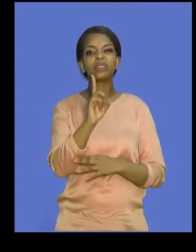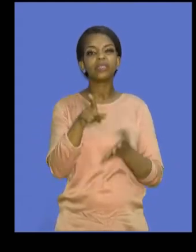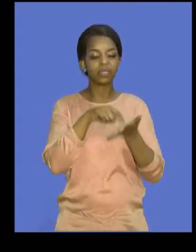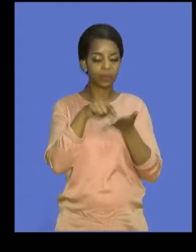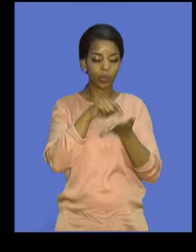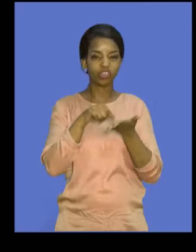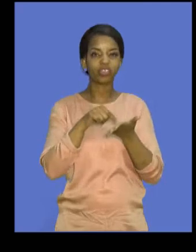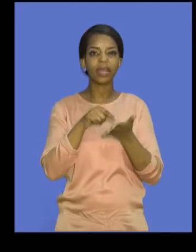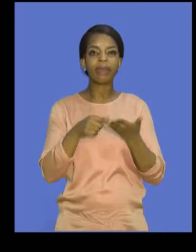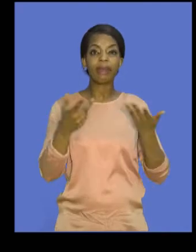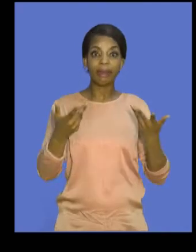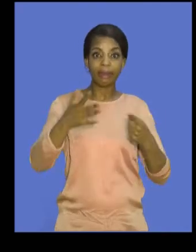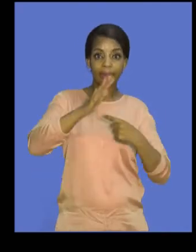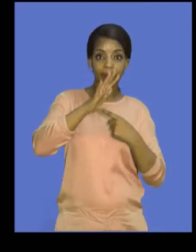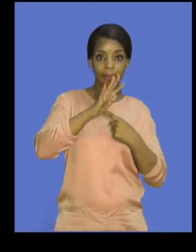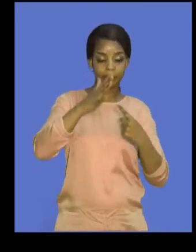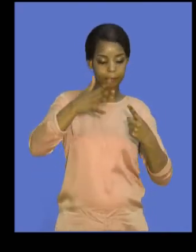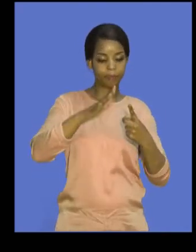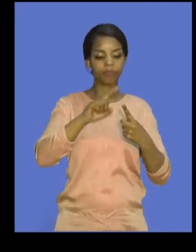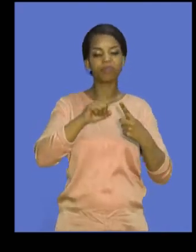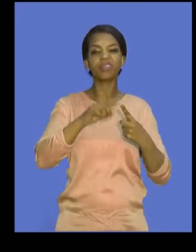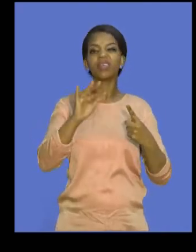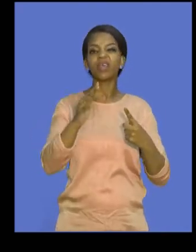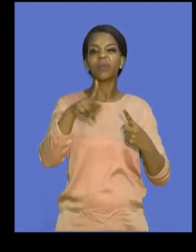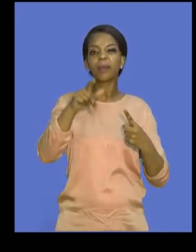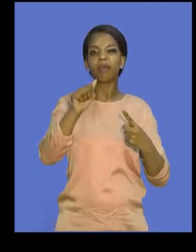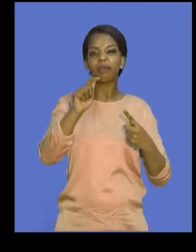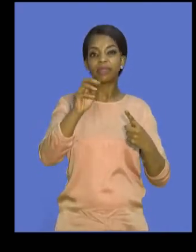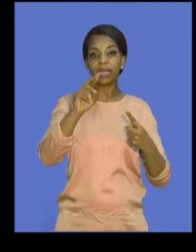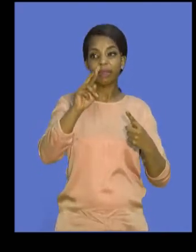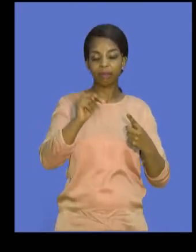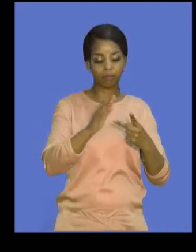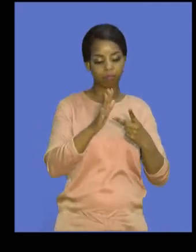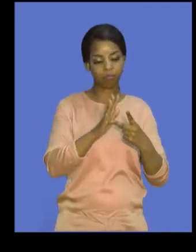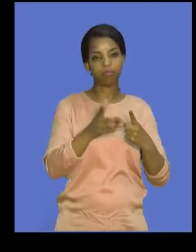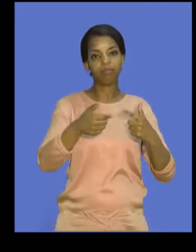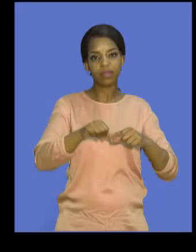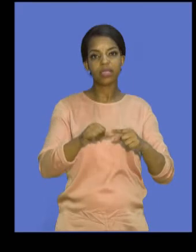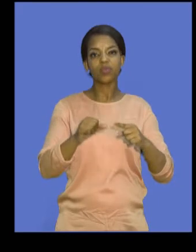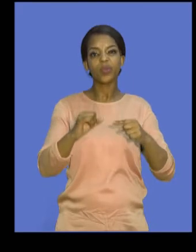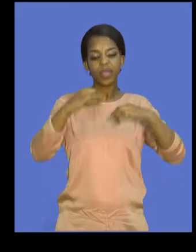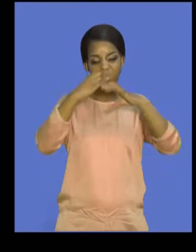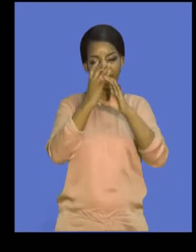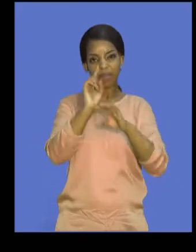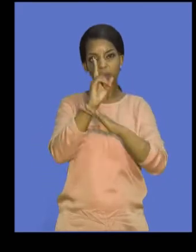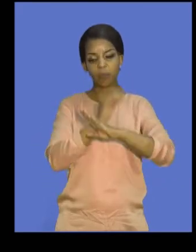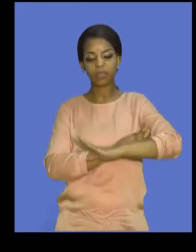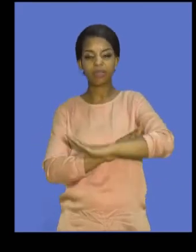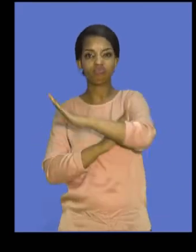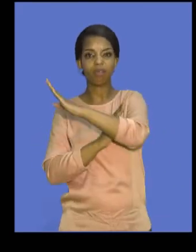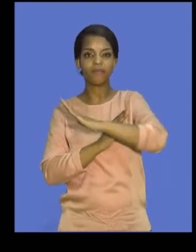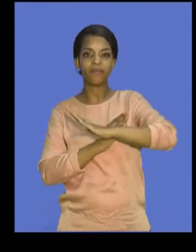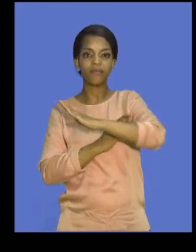equations, number one, and then also to pin this down to our graphs. Now, specifically, let's look